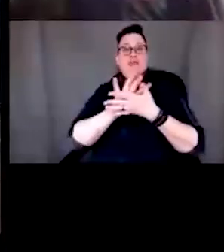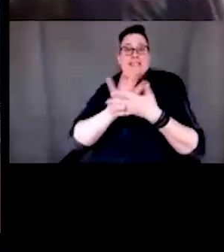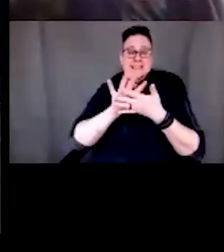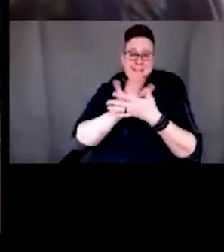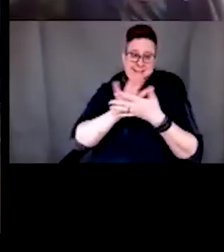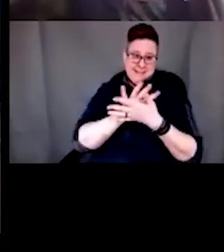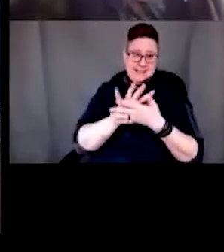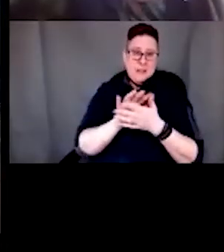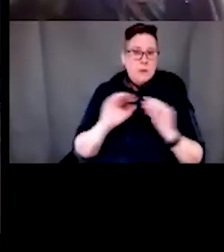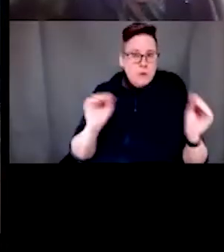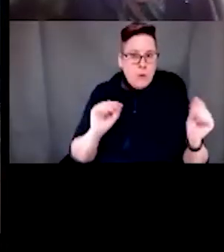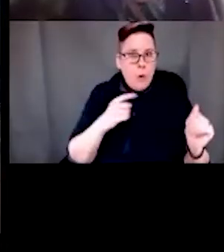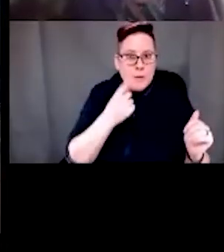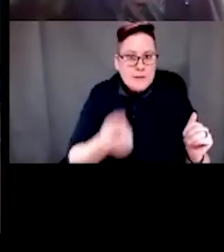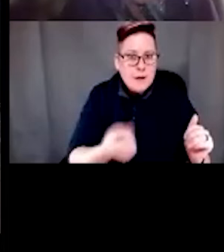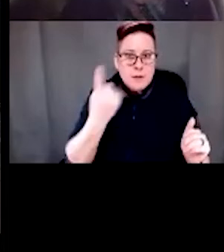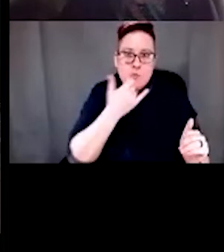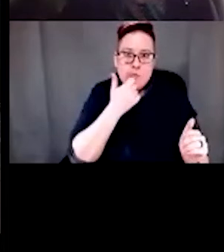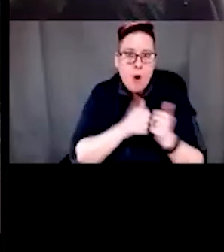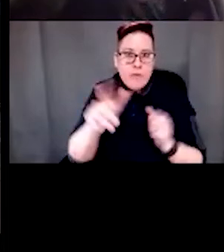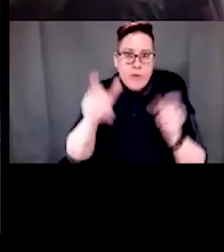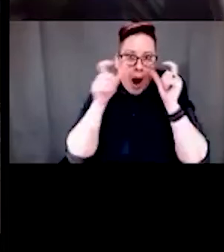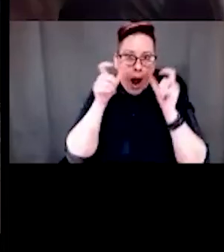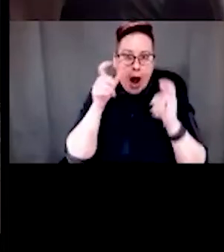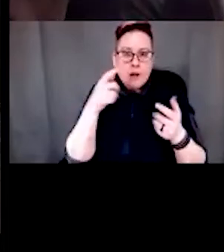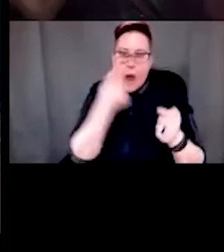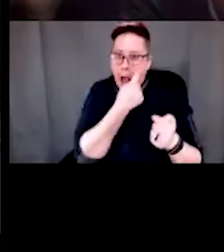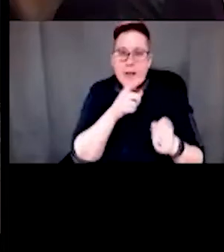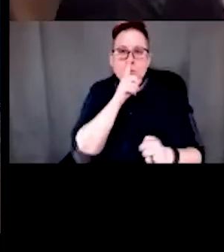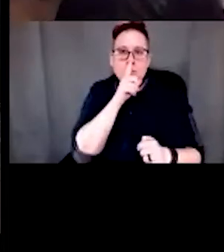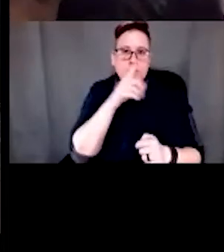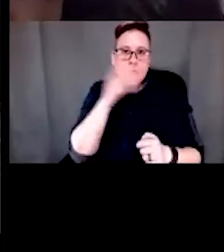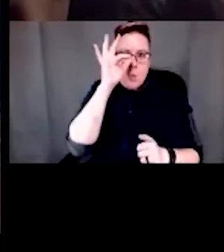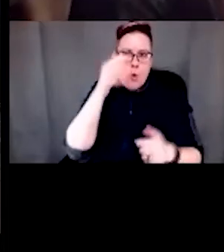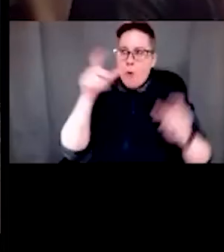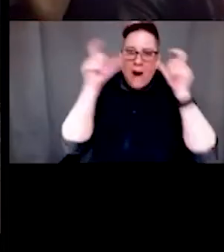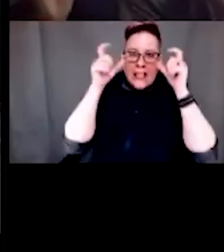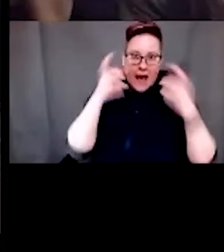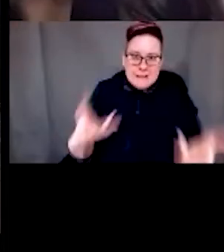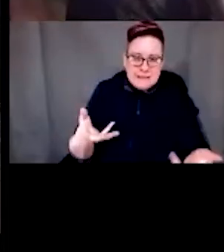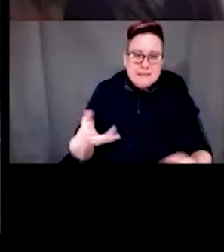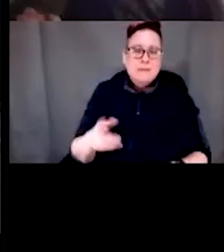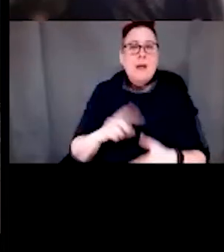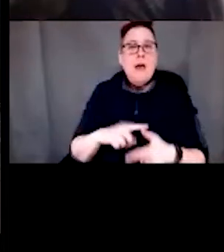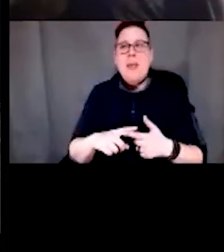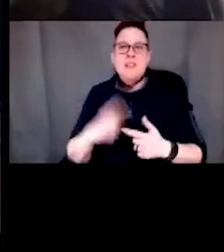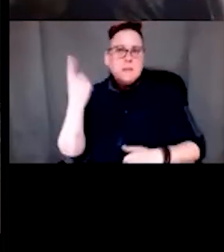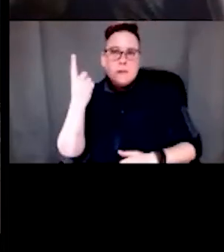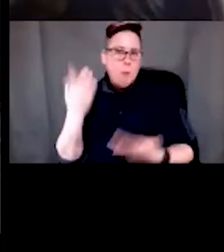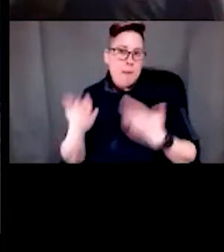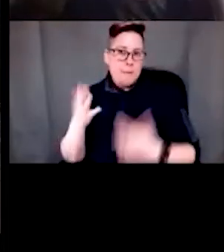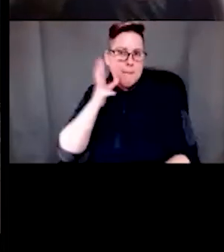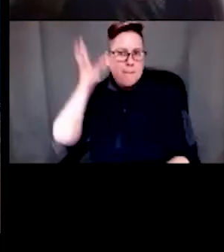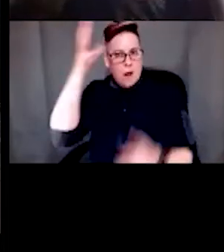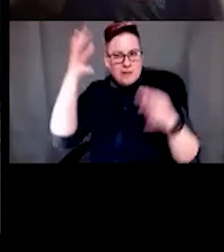and nobody tells you that there are anything called glasses. And then somebody, hopefully your parents, decide